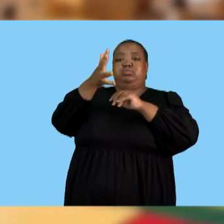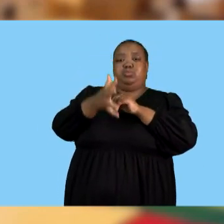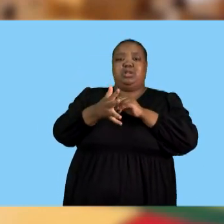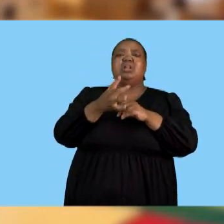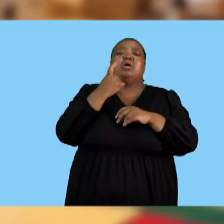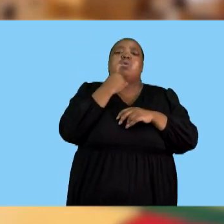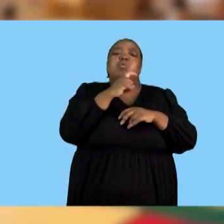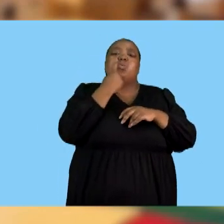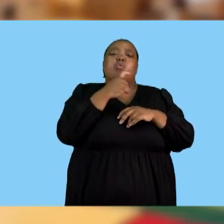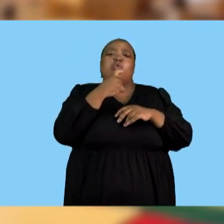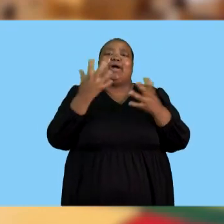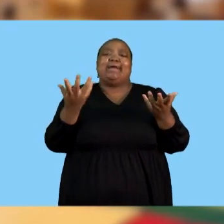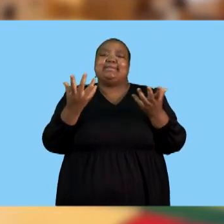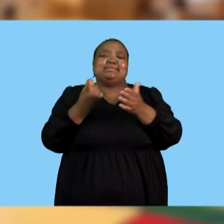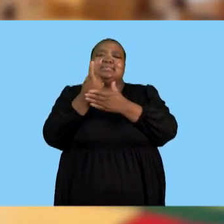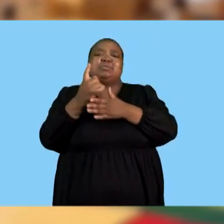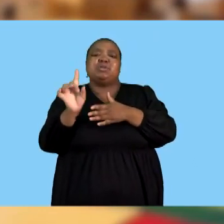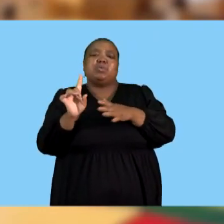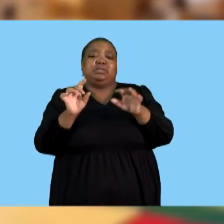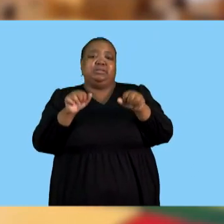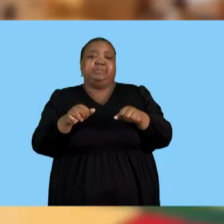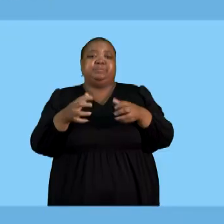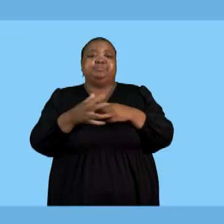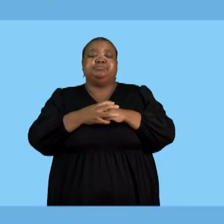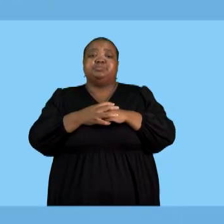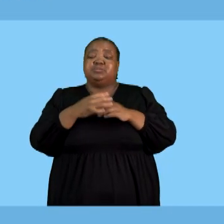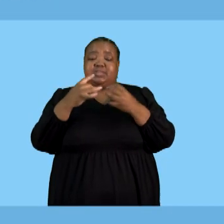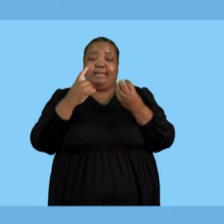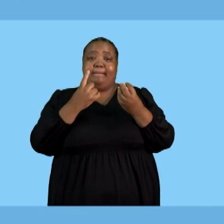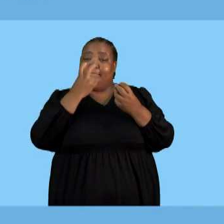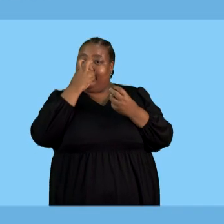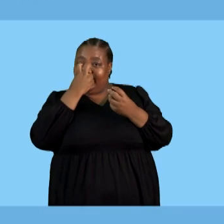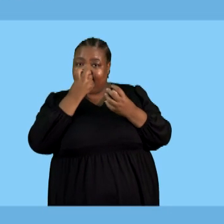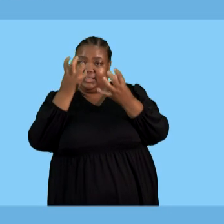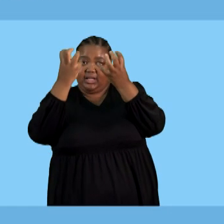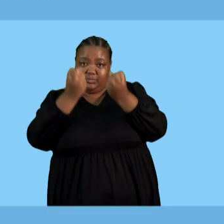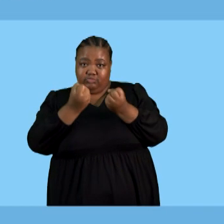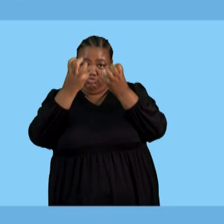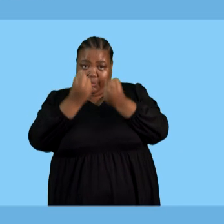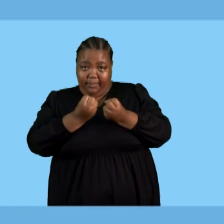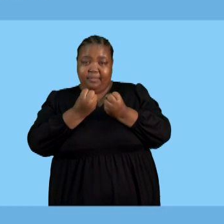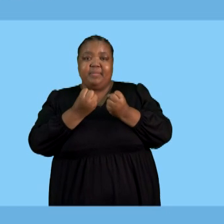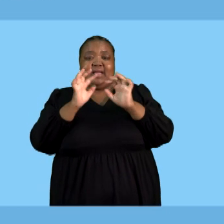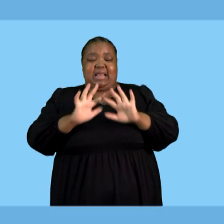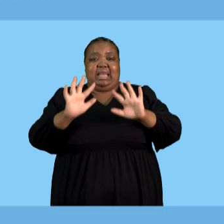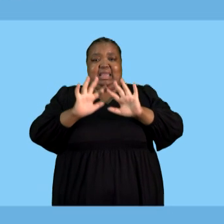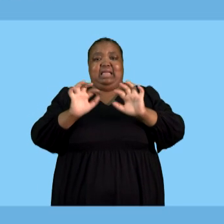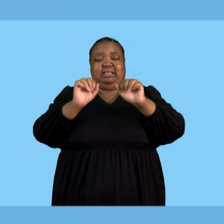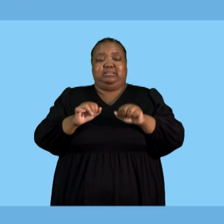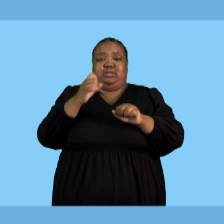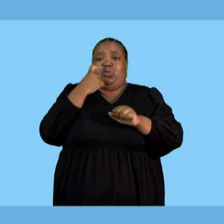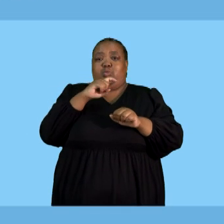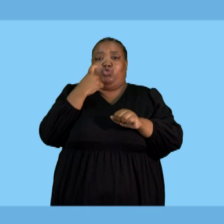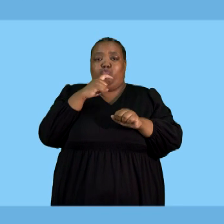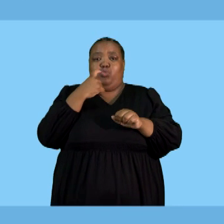reflected. Now, what about the white? So, black or matte objects absorb all the colors, as we have said.